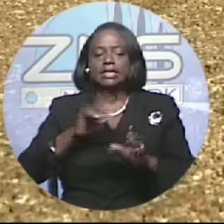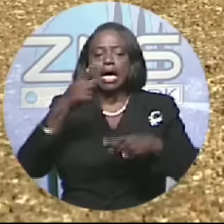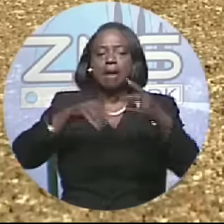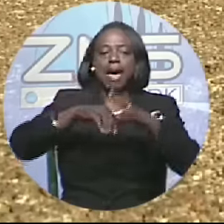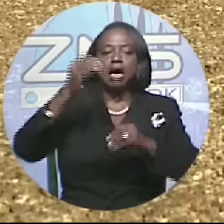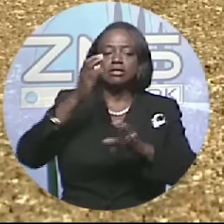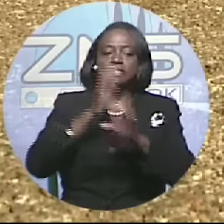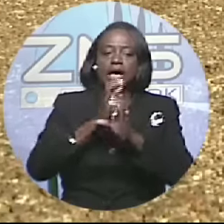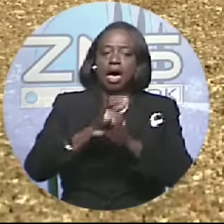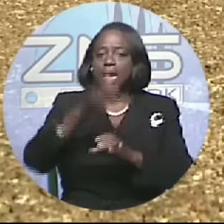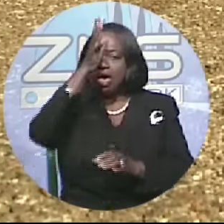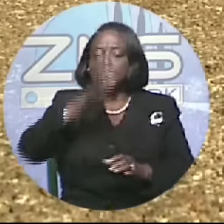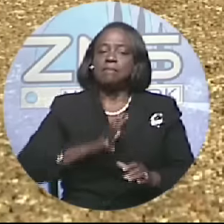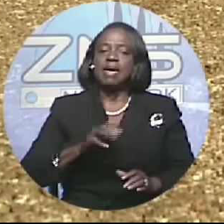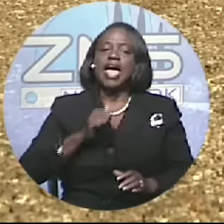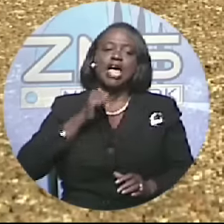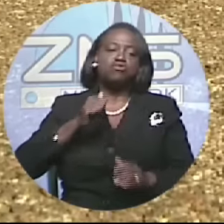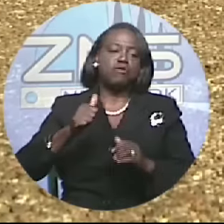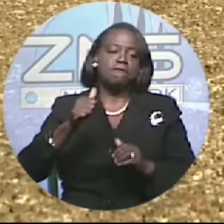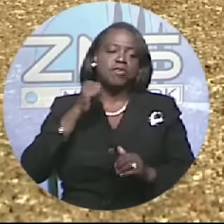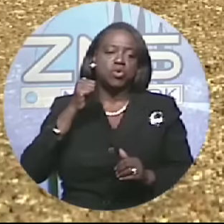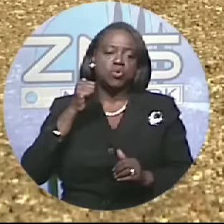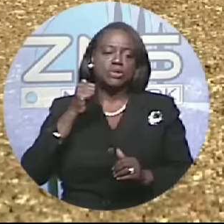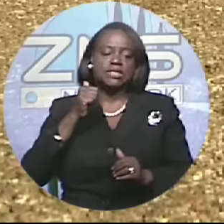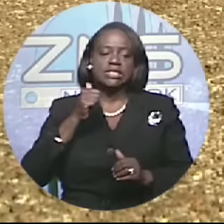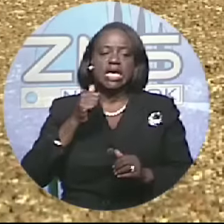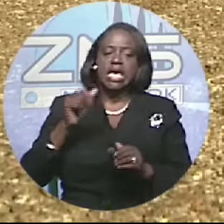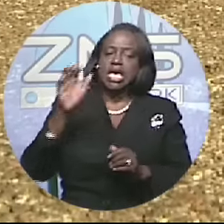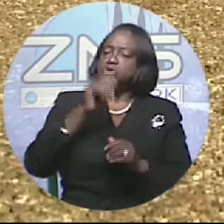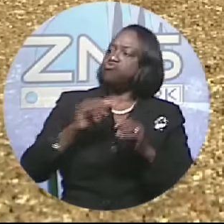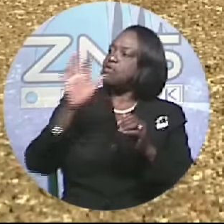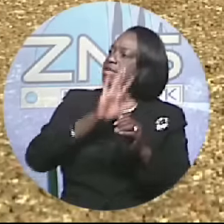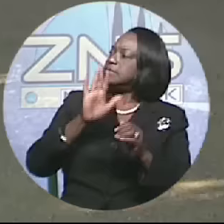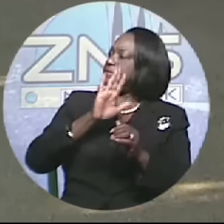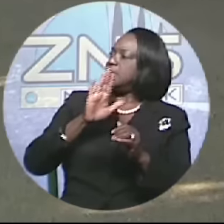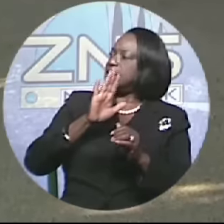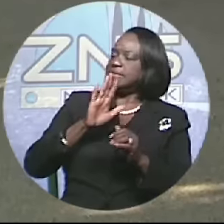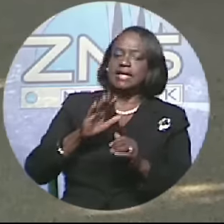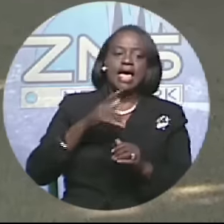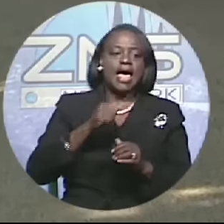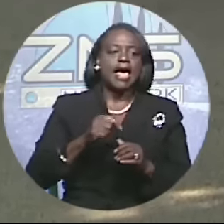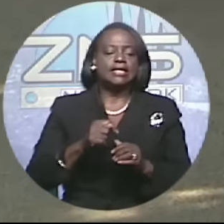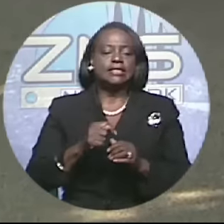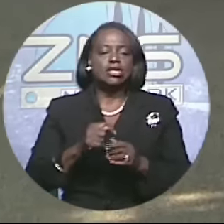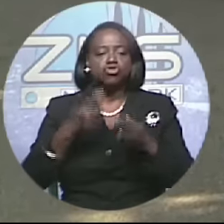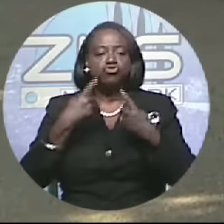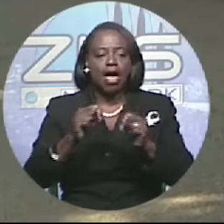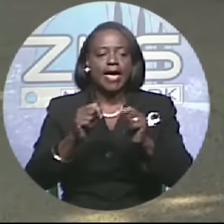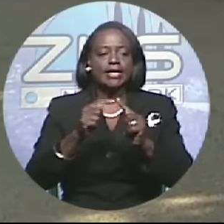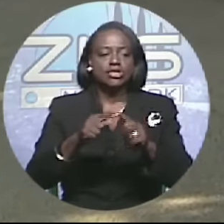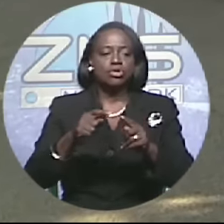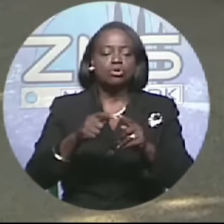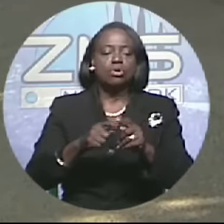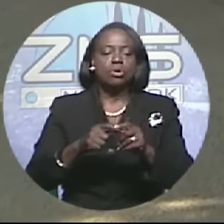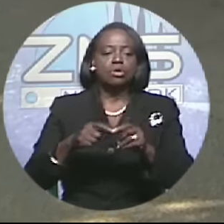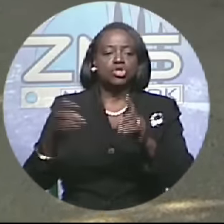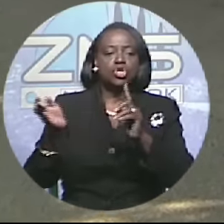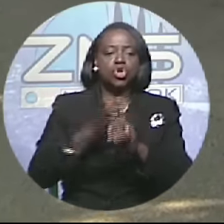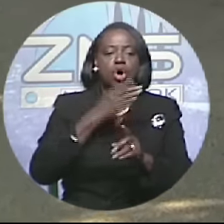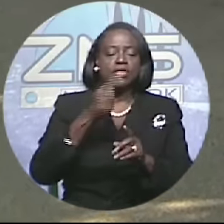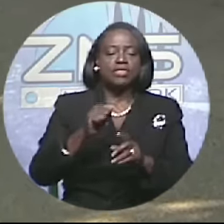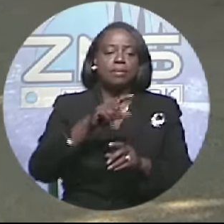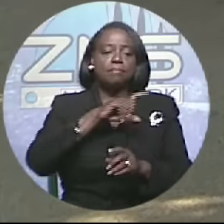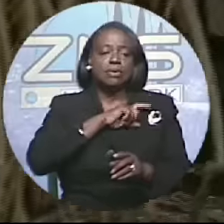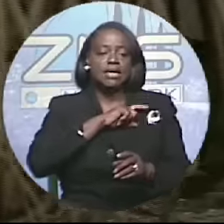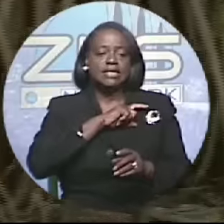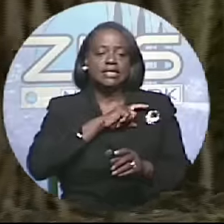he refused. The man then reversed the vehicle a few feet and sped toward the officer, according to reports. The officer, in fear for his